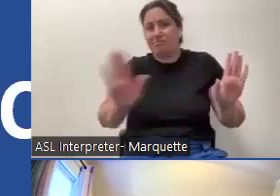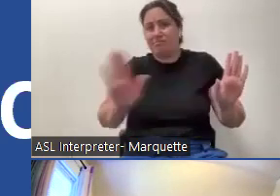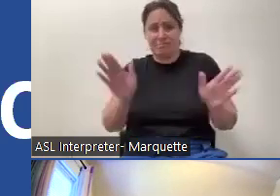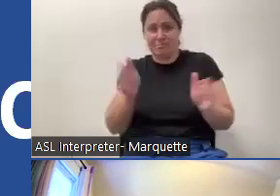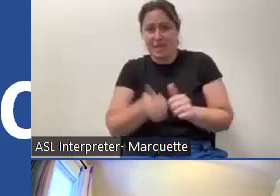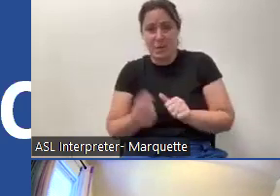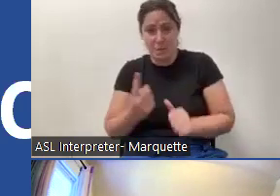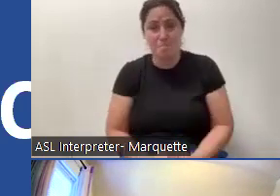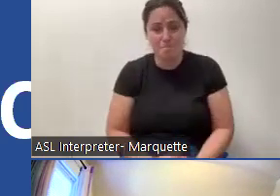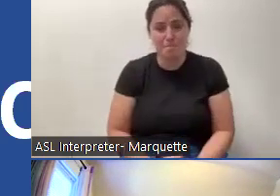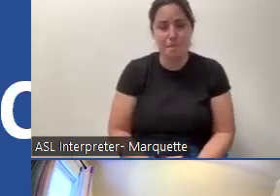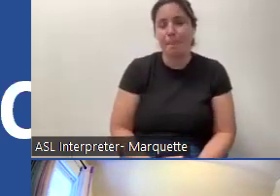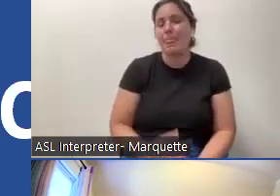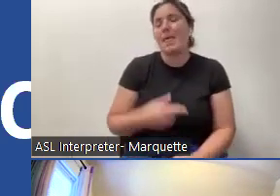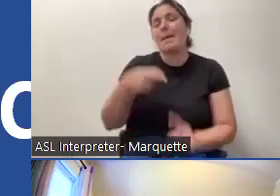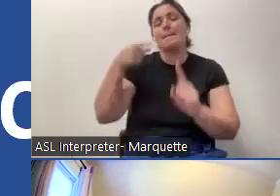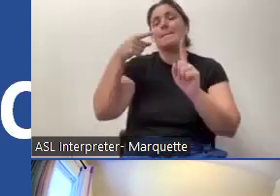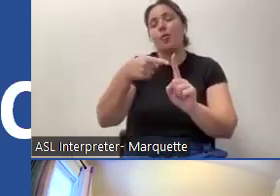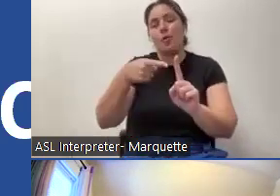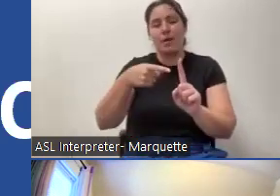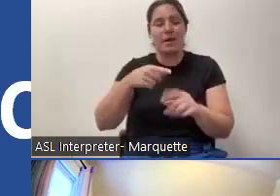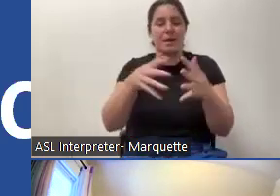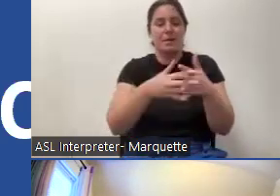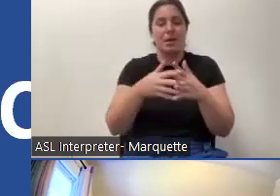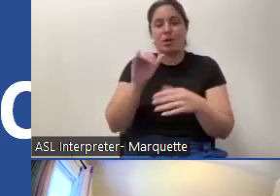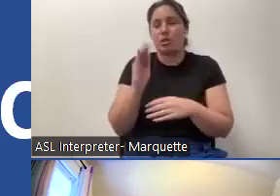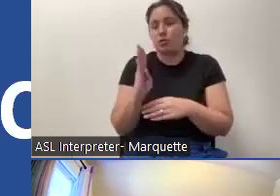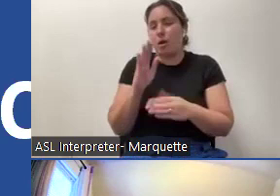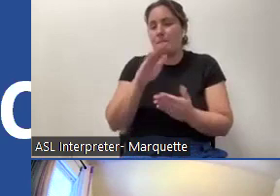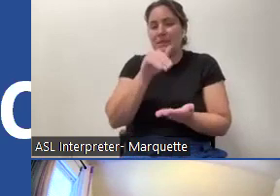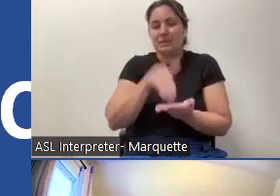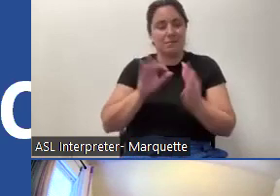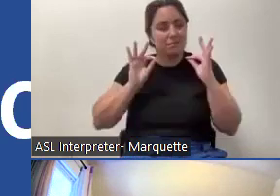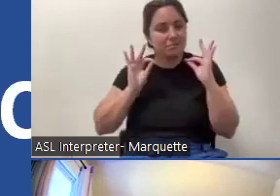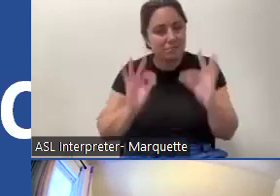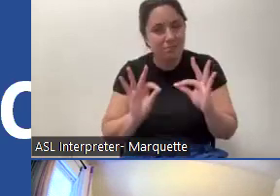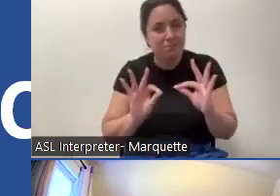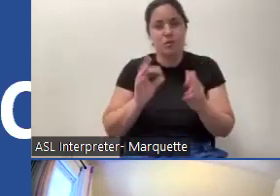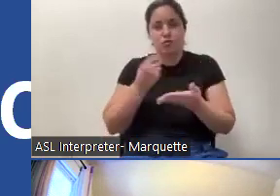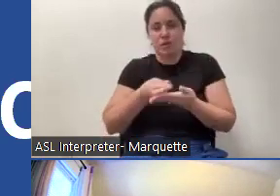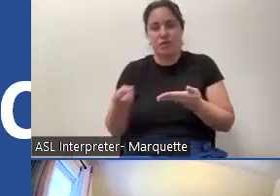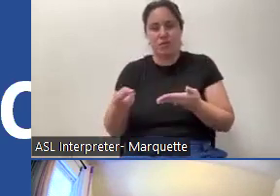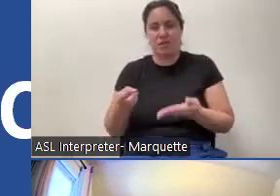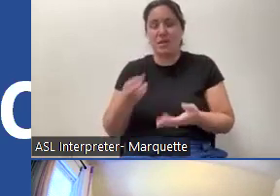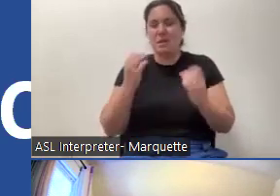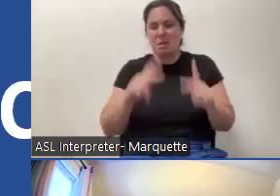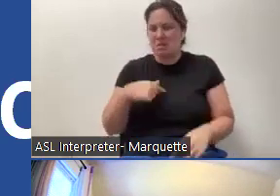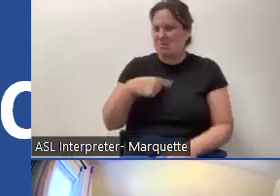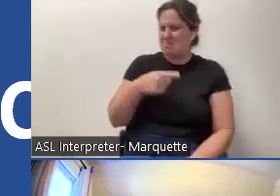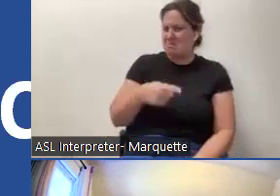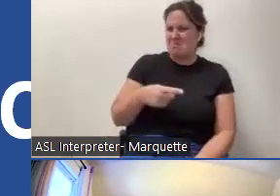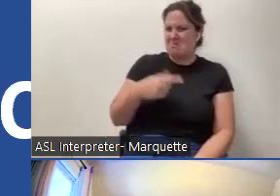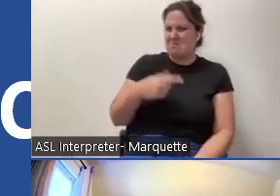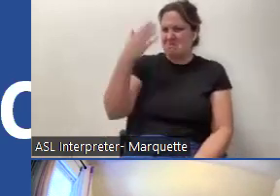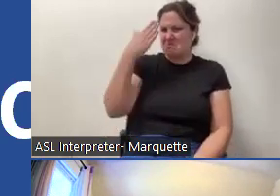that your American Job Center is a resource at your disposal. Oftentimes, so many people say, well, we've never heard of this job center. We've